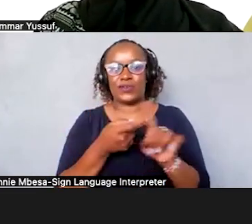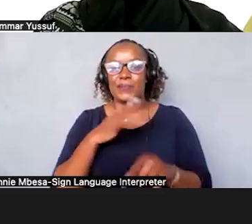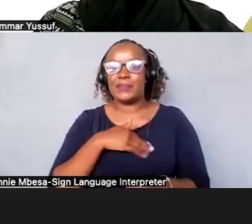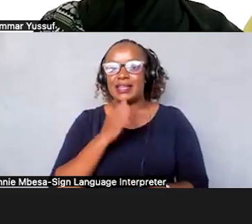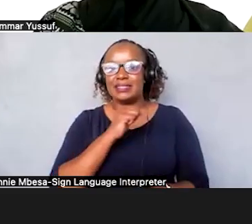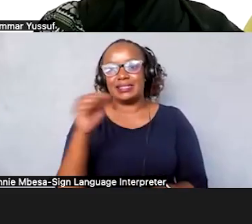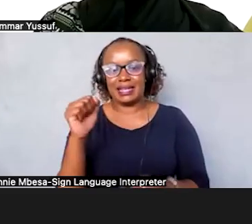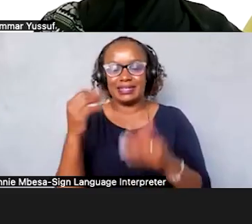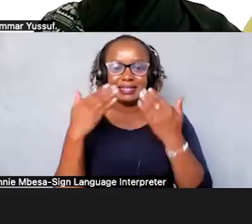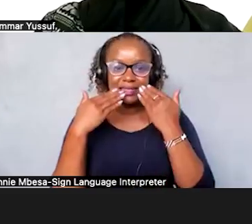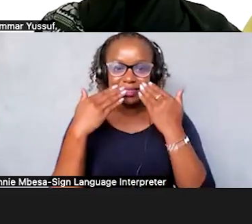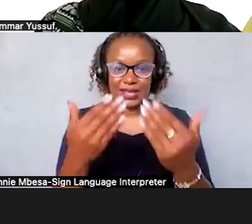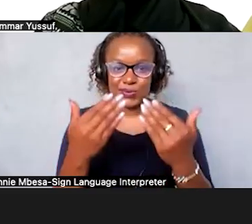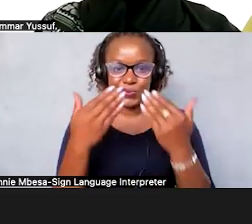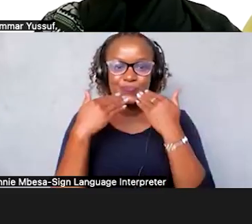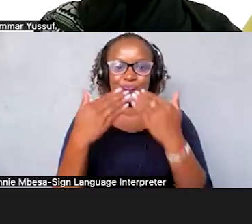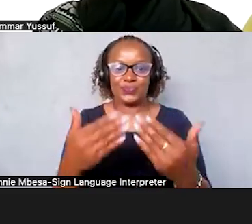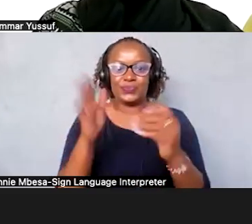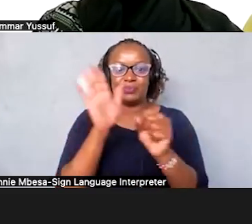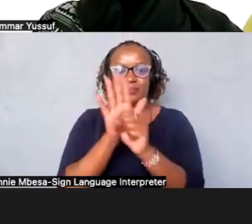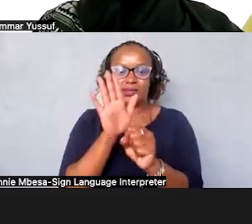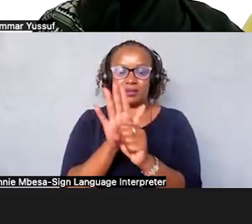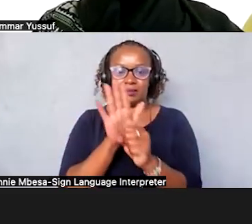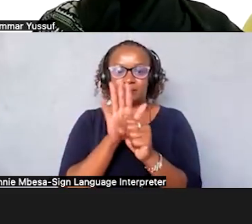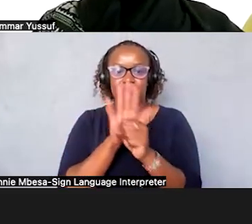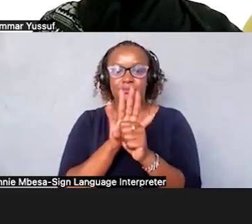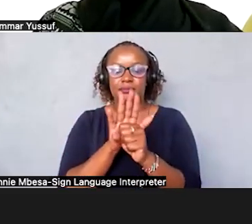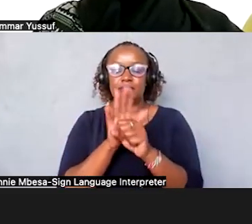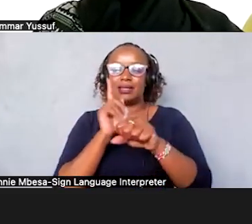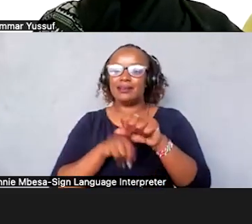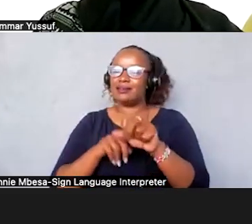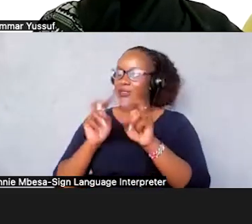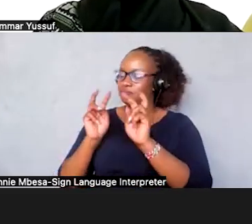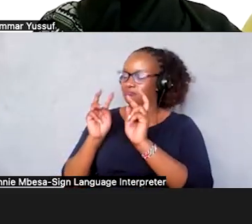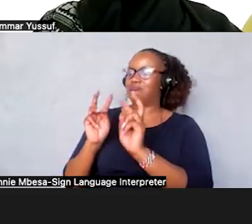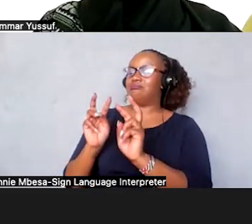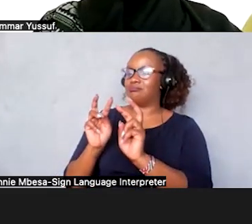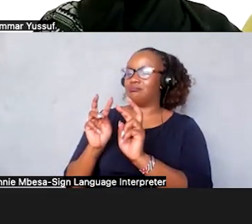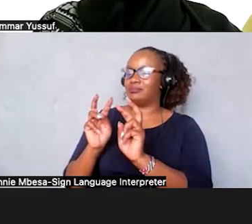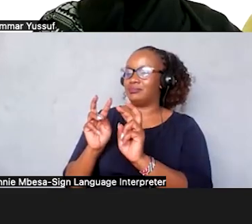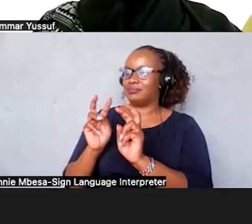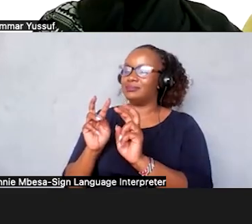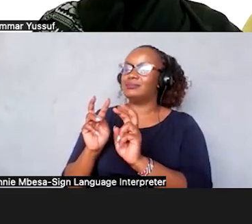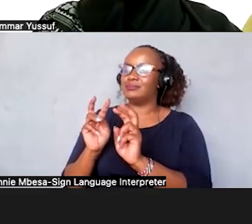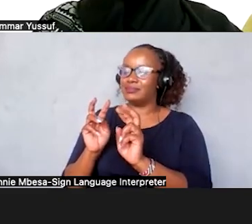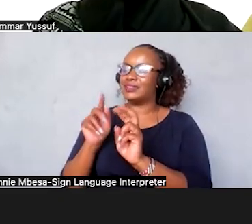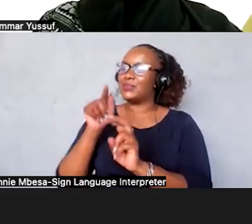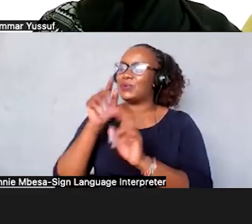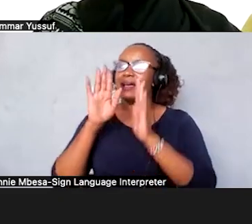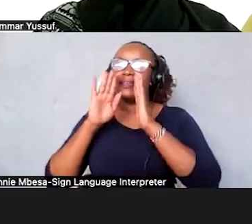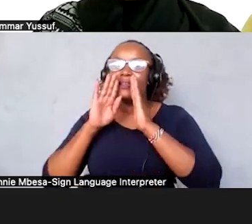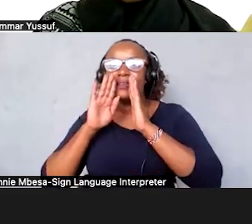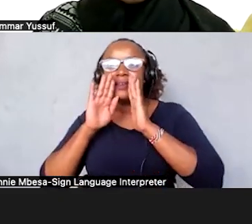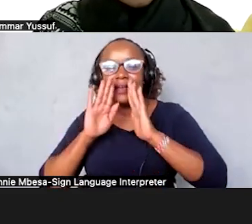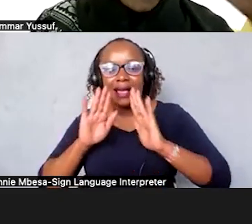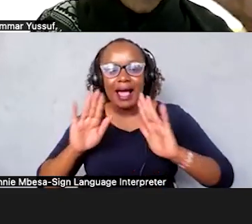Wow, thank you very much. When I looked at you, your demeanor looks like a very cool, calm, and